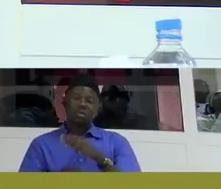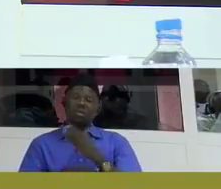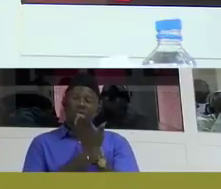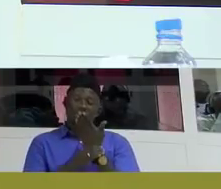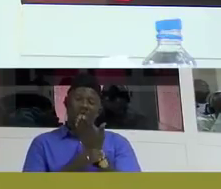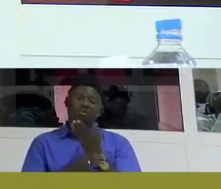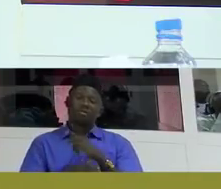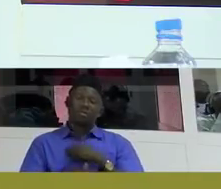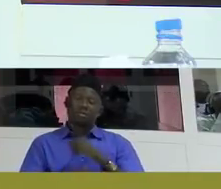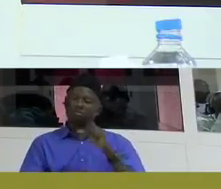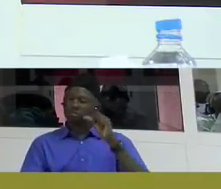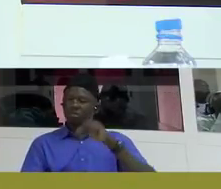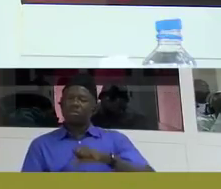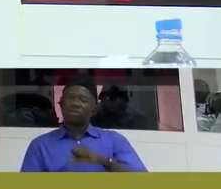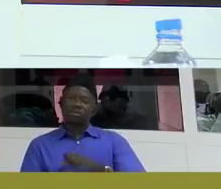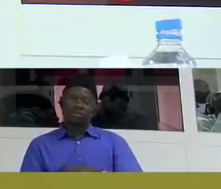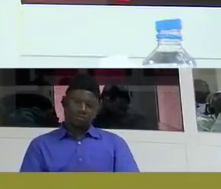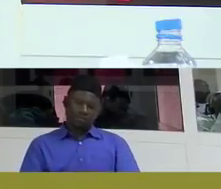is offensive.